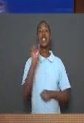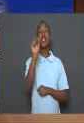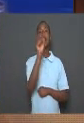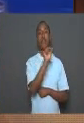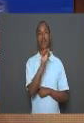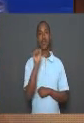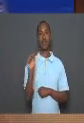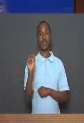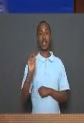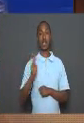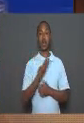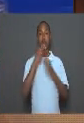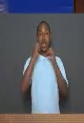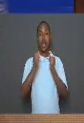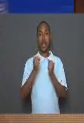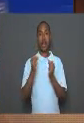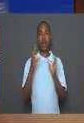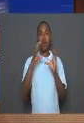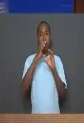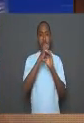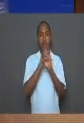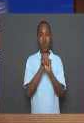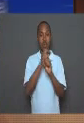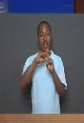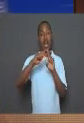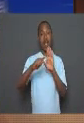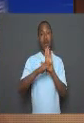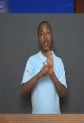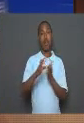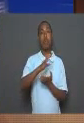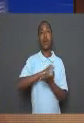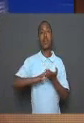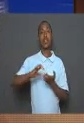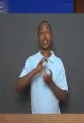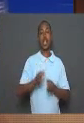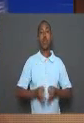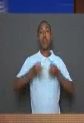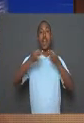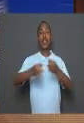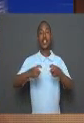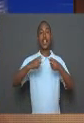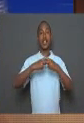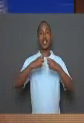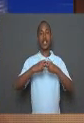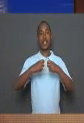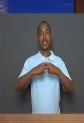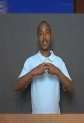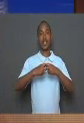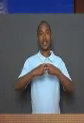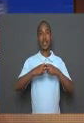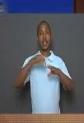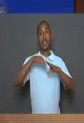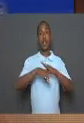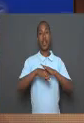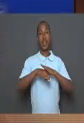Therefore, we can conclude that ionic compounds conduct electric currents